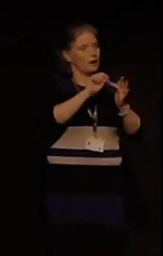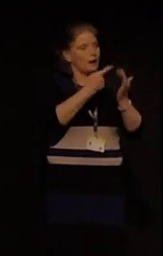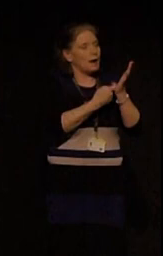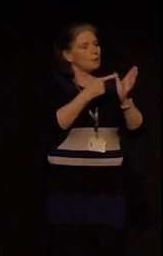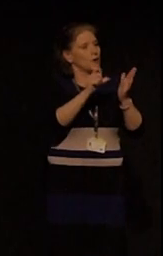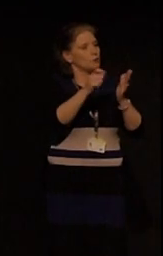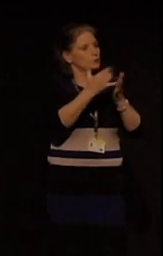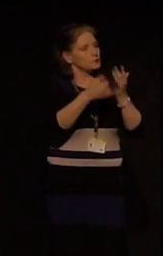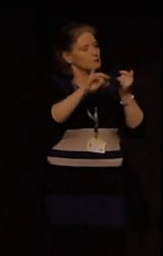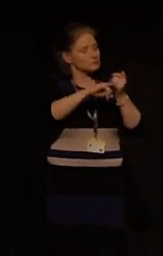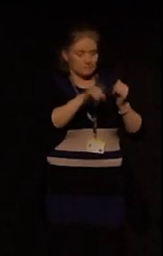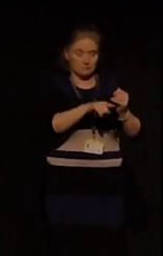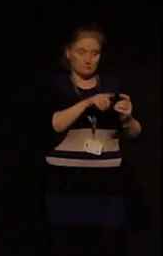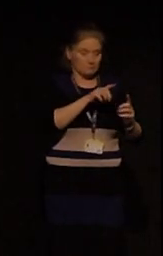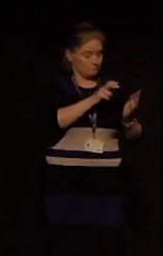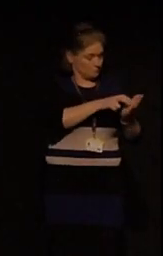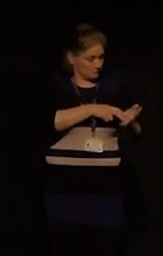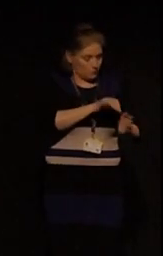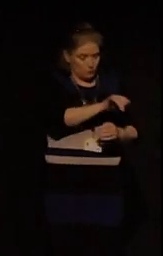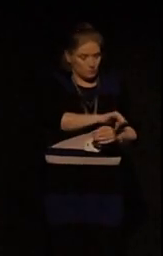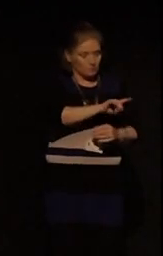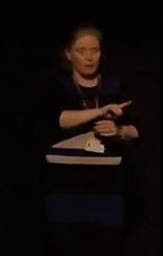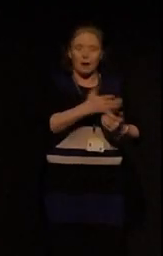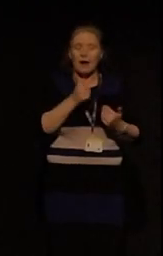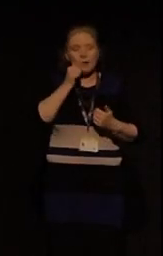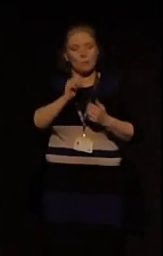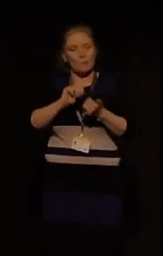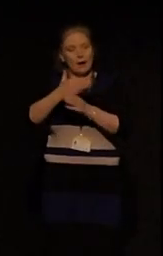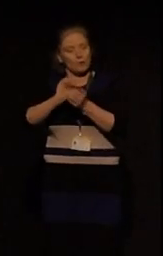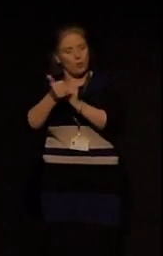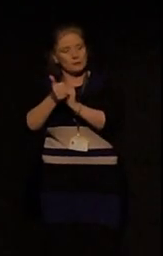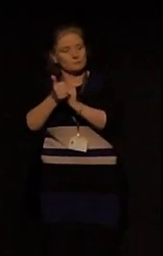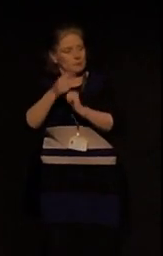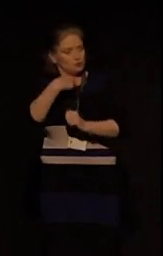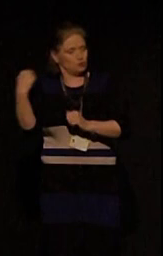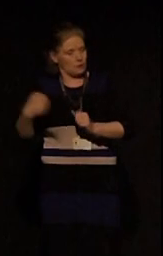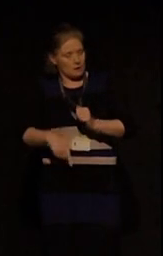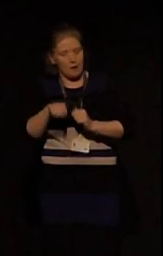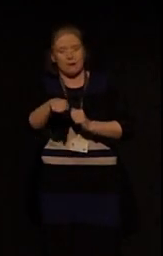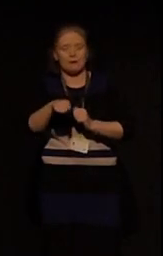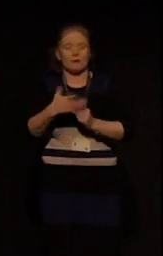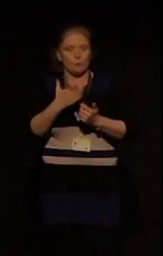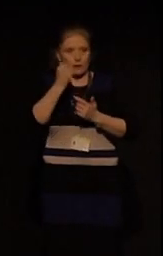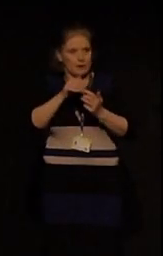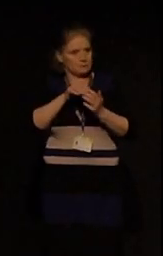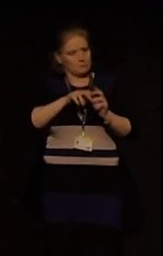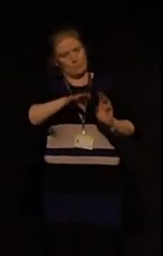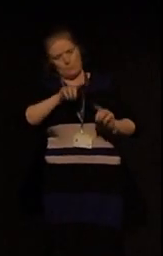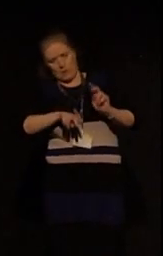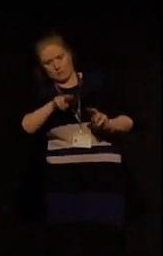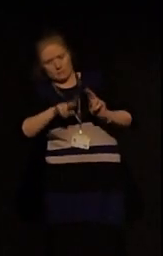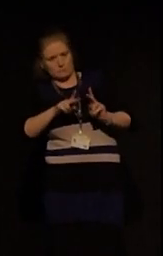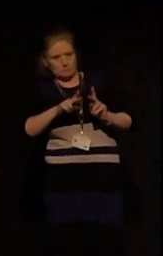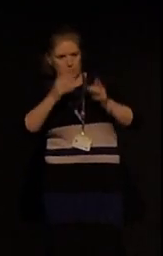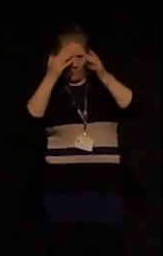I work with in Nanjing, China, and I go over there every year. We did some studies in Nanjing where we could measure the brain activity. We